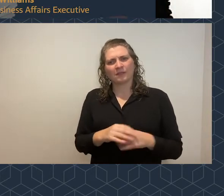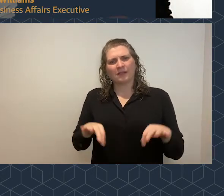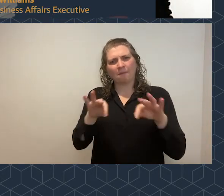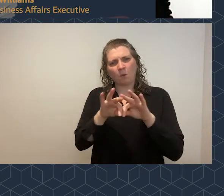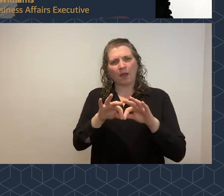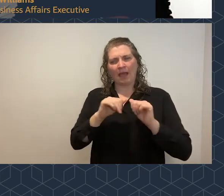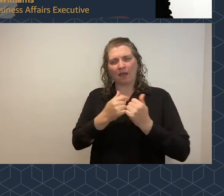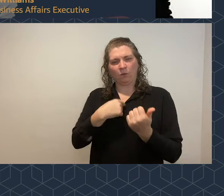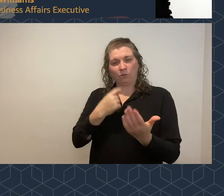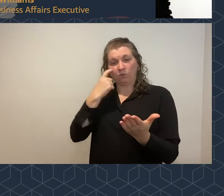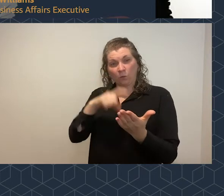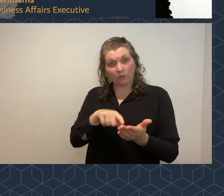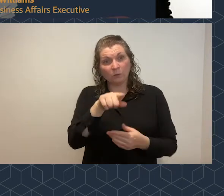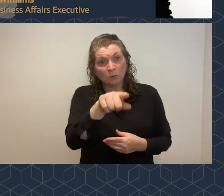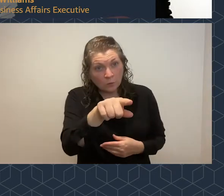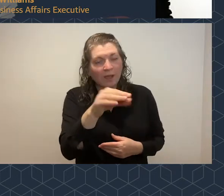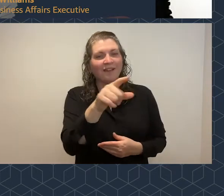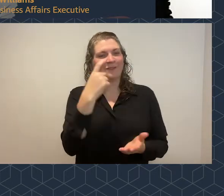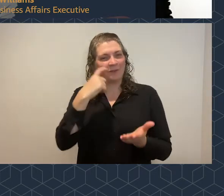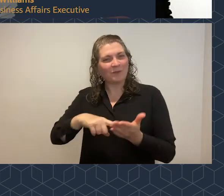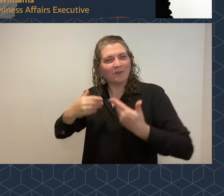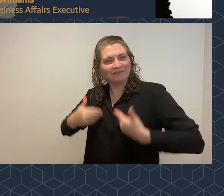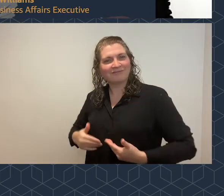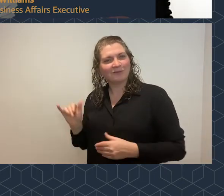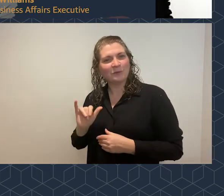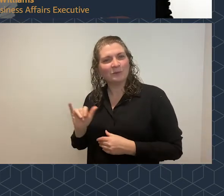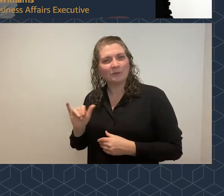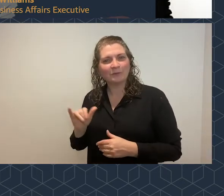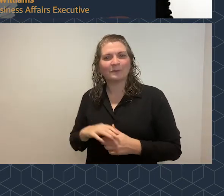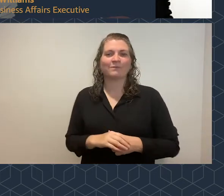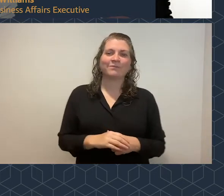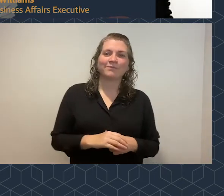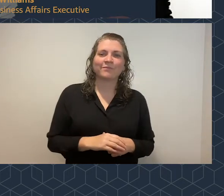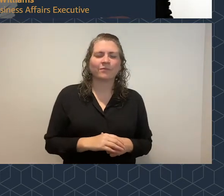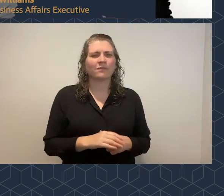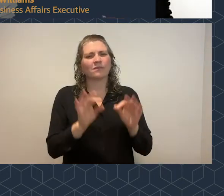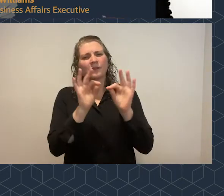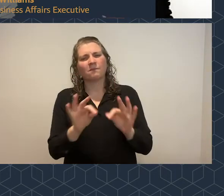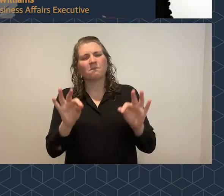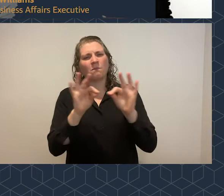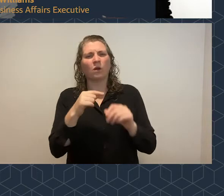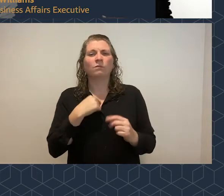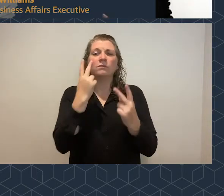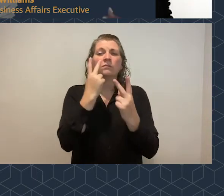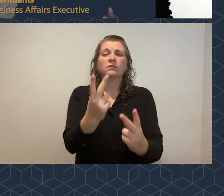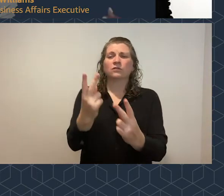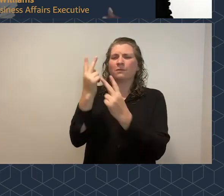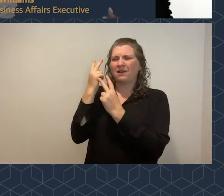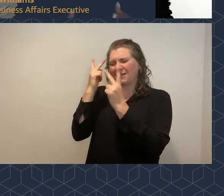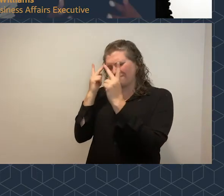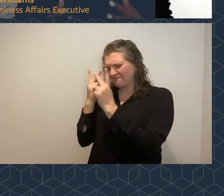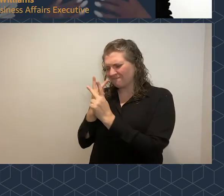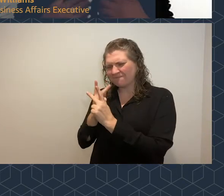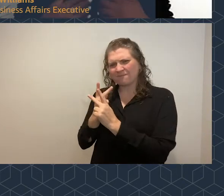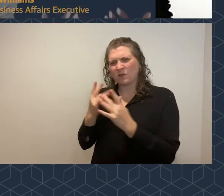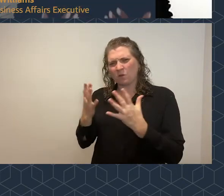things that make us stand out. And so in terms of my prep, I definitely took time to go back